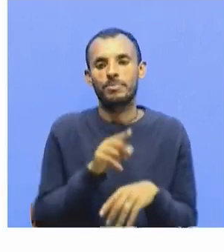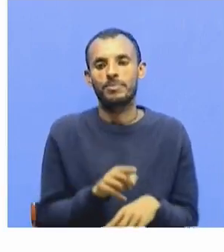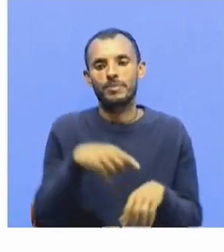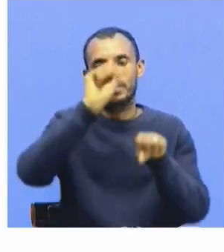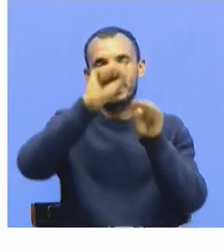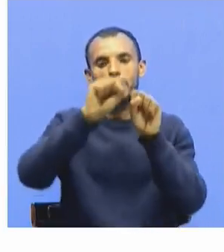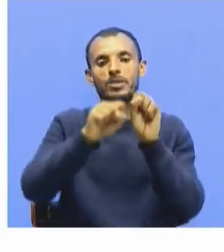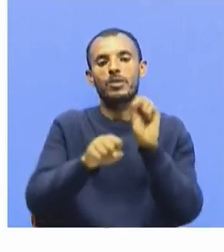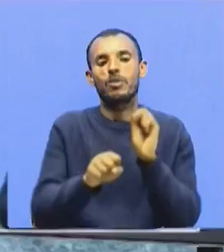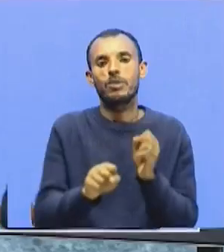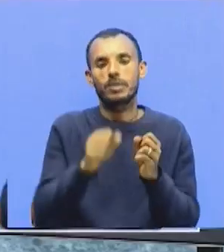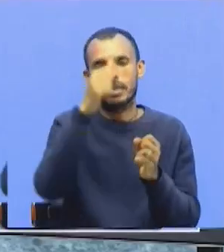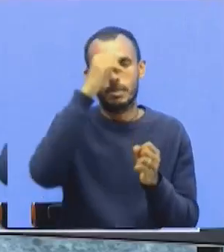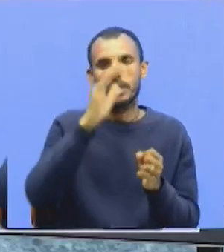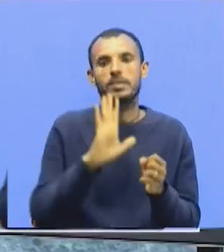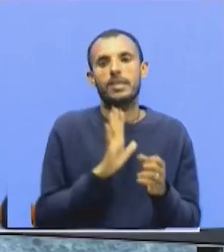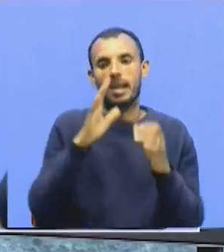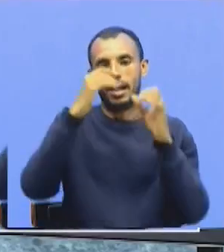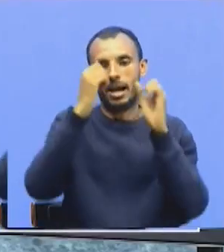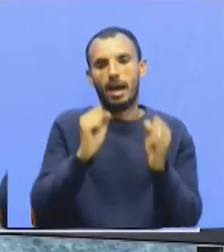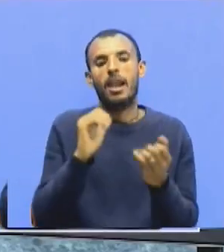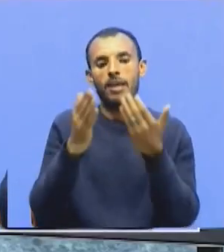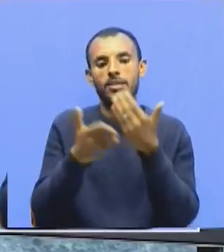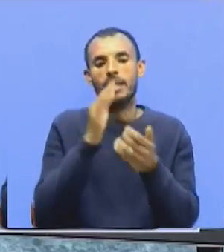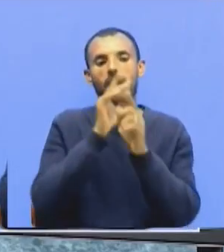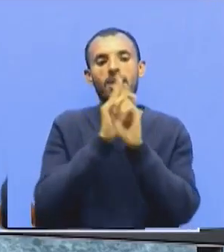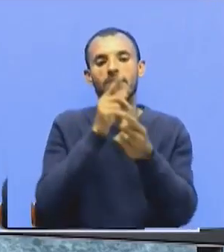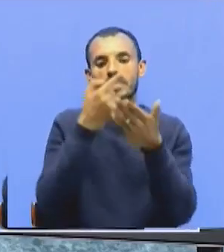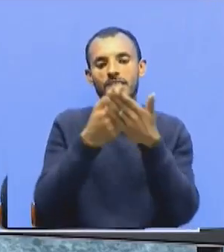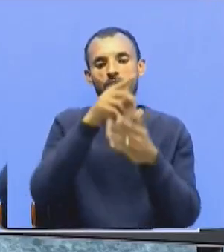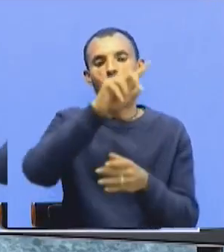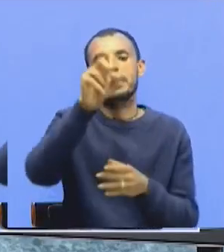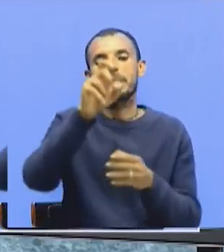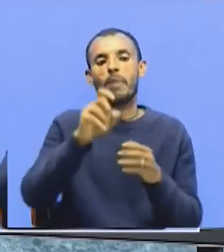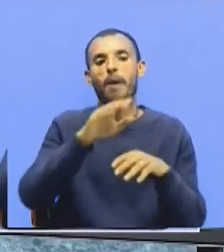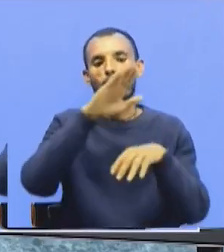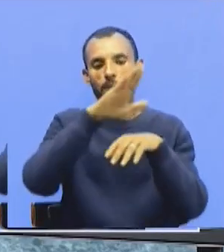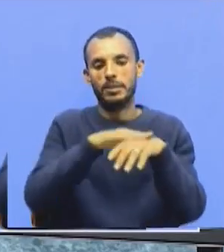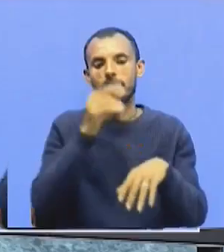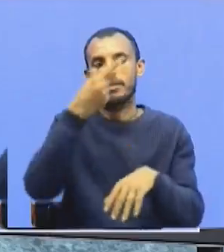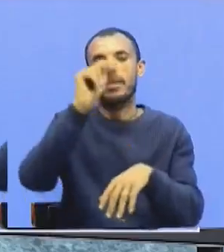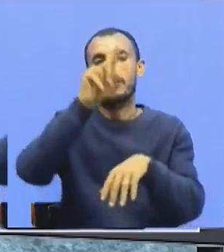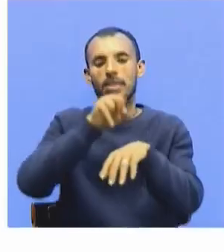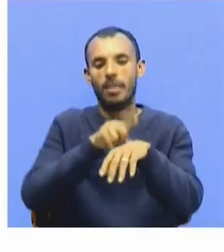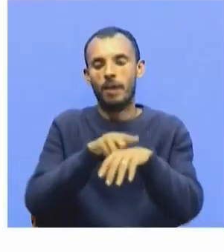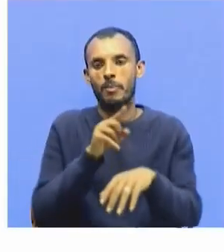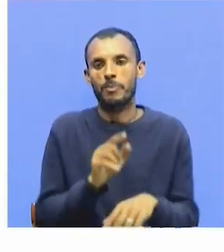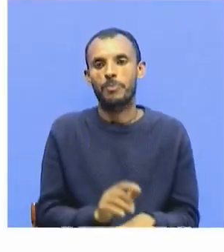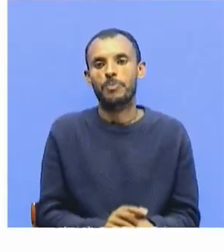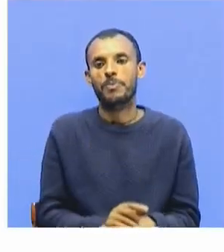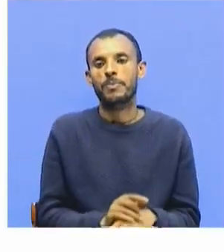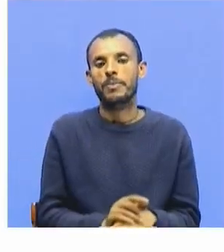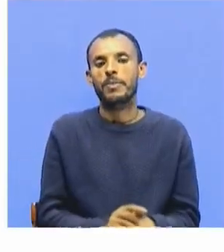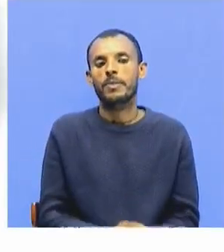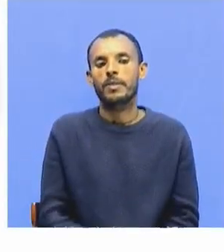So the person can easily answer this question by mentioning the time.